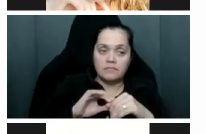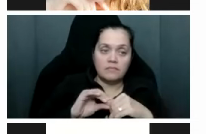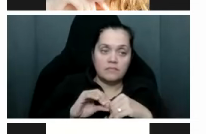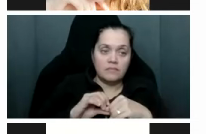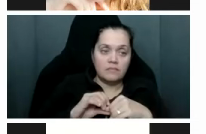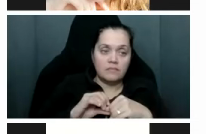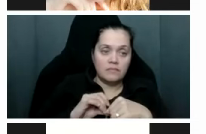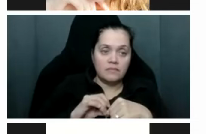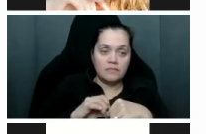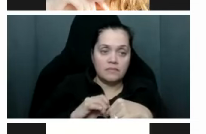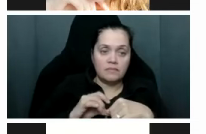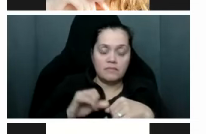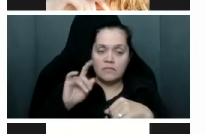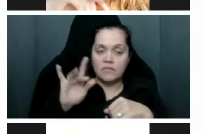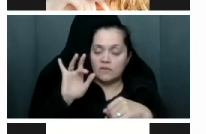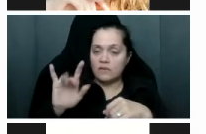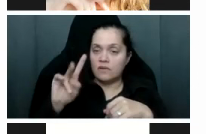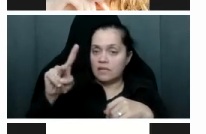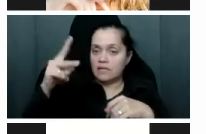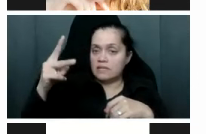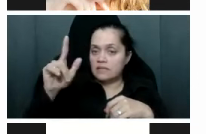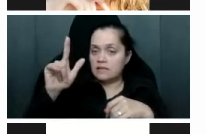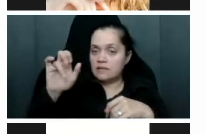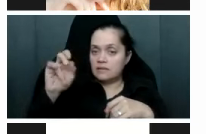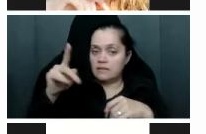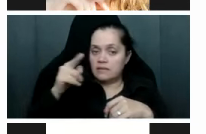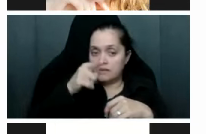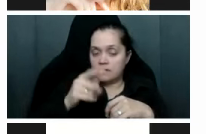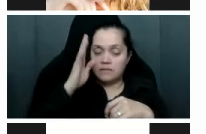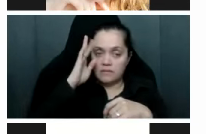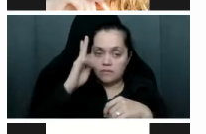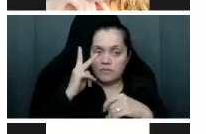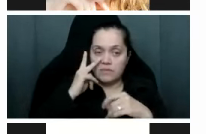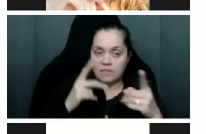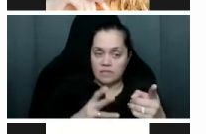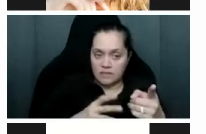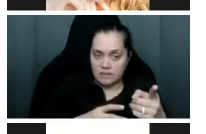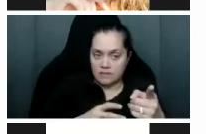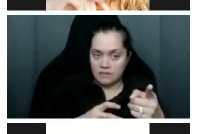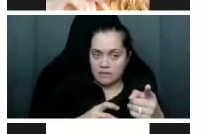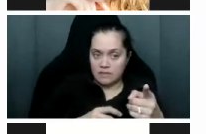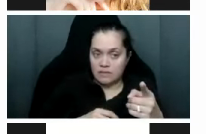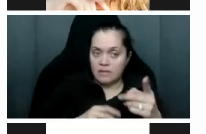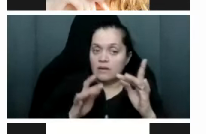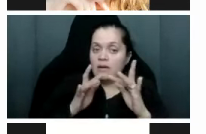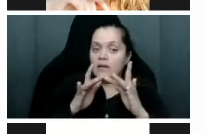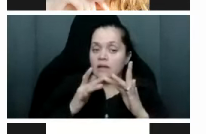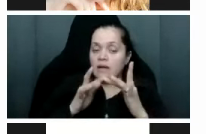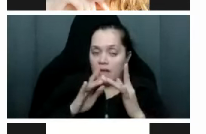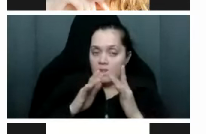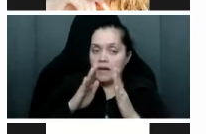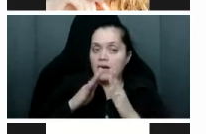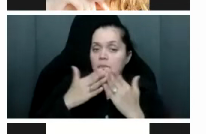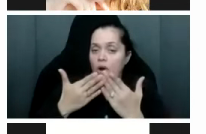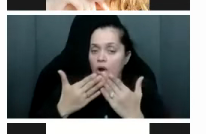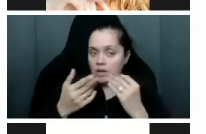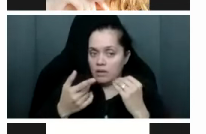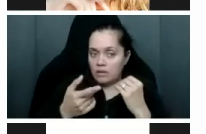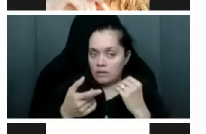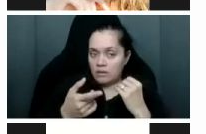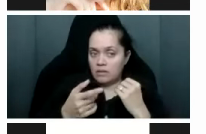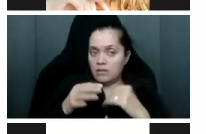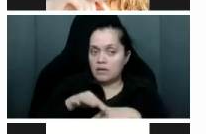All right, so if you click on that second link, this is what you will see. The online textbook,